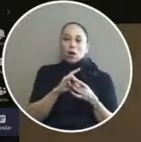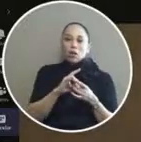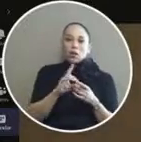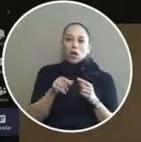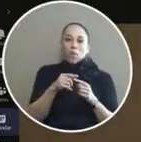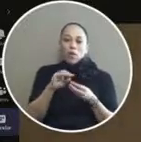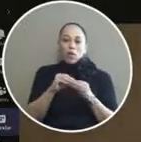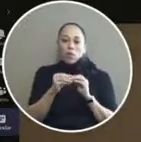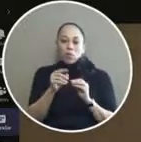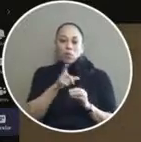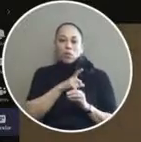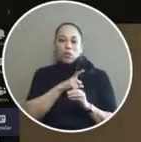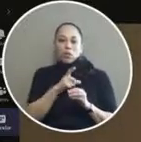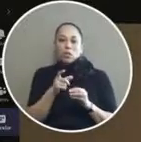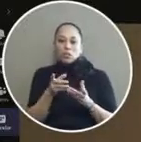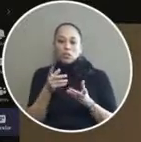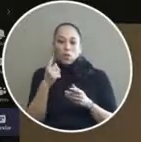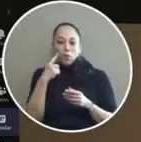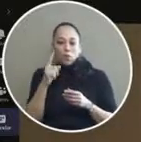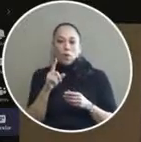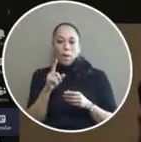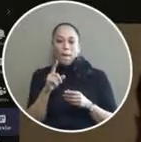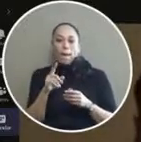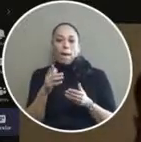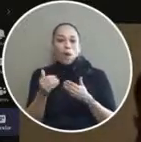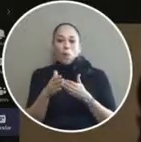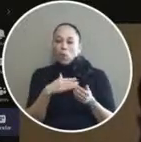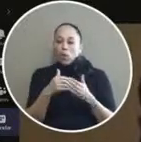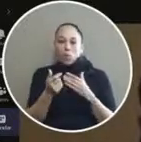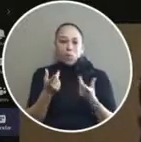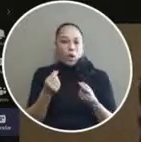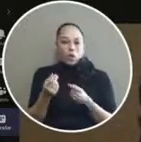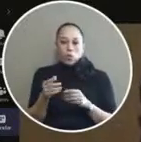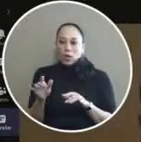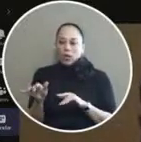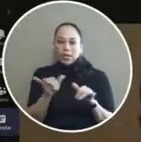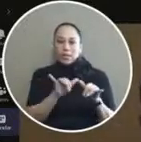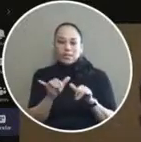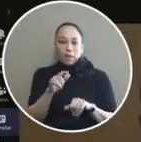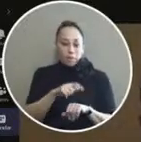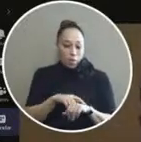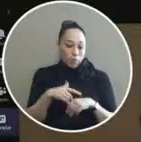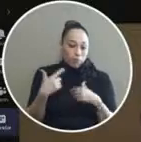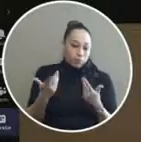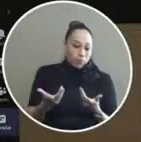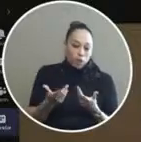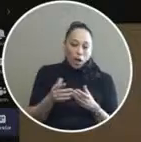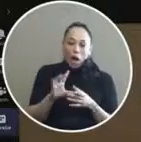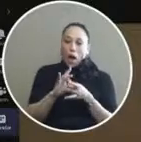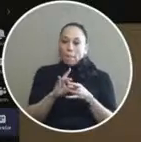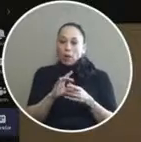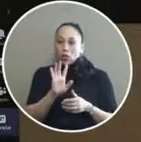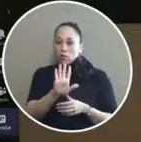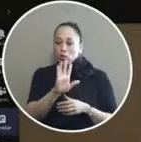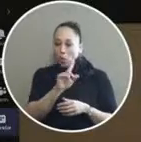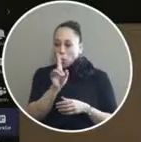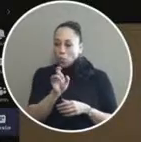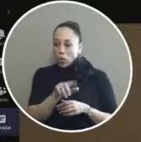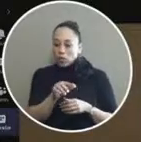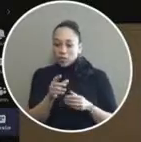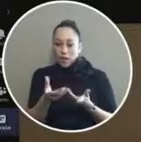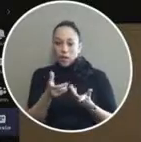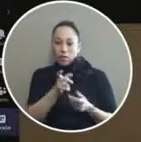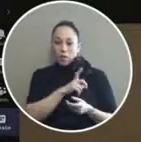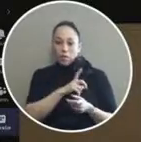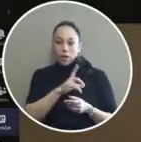of police officers on the police force, even though we've grown during that same time frame. So with respect to your question, is there going to be